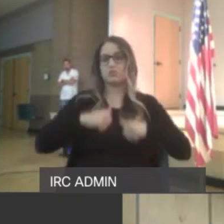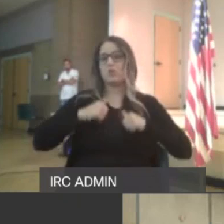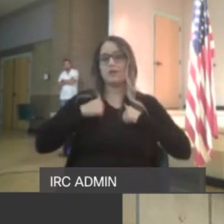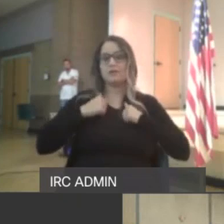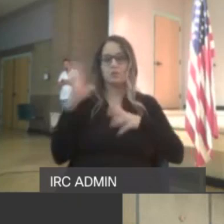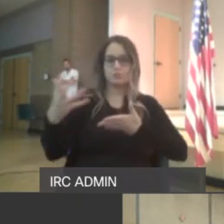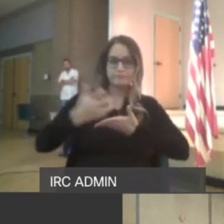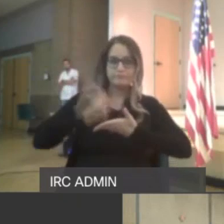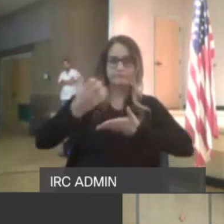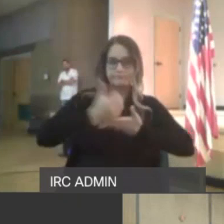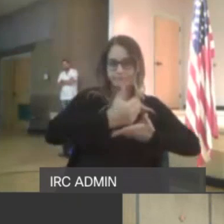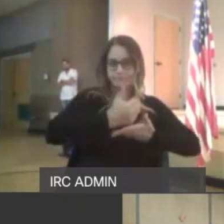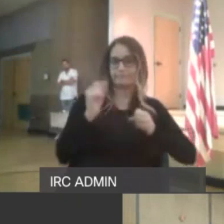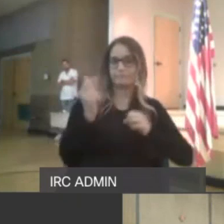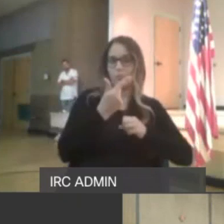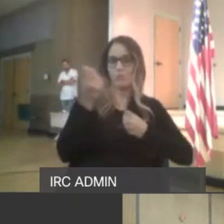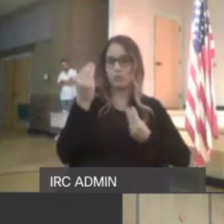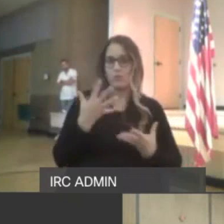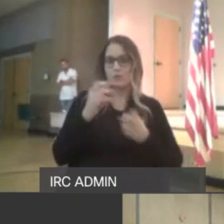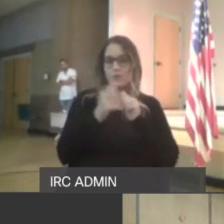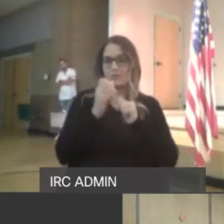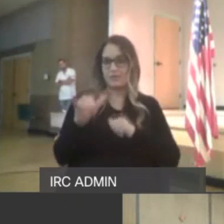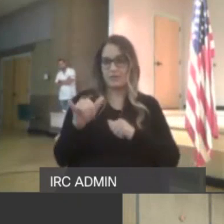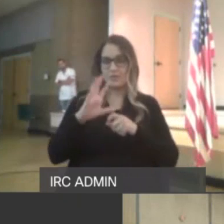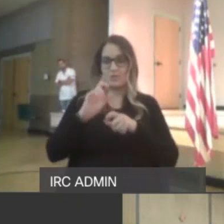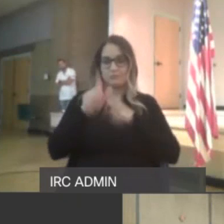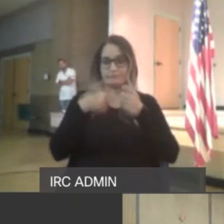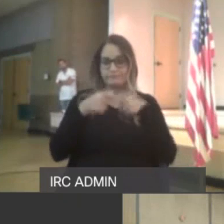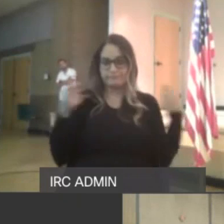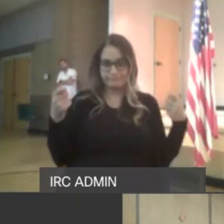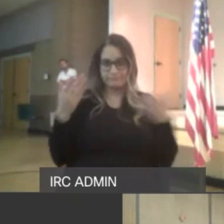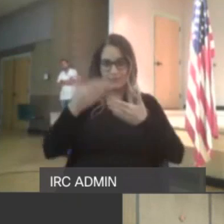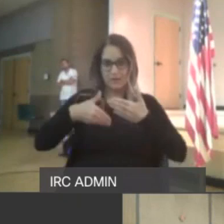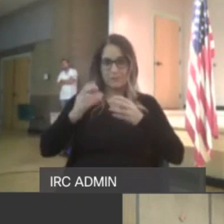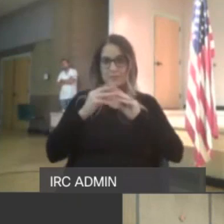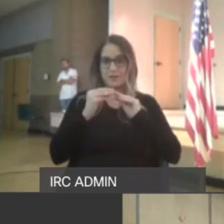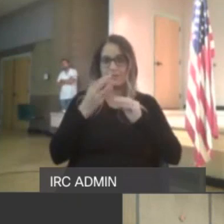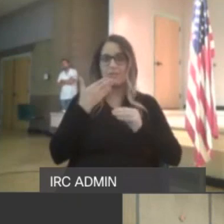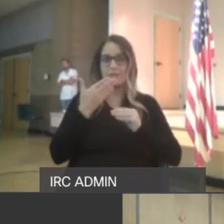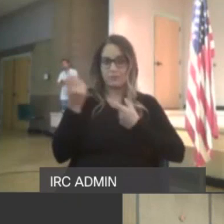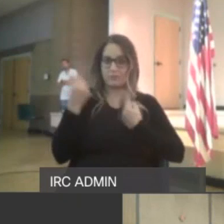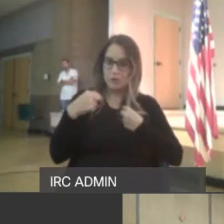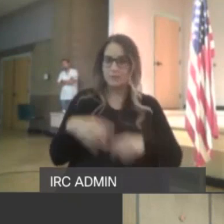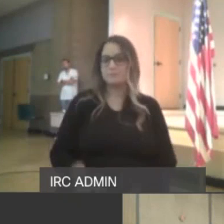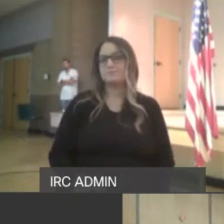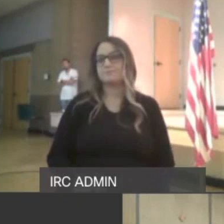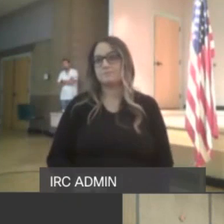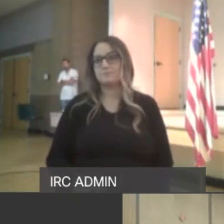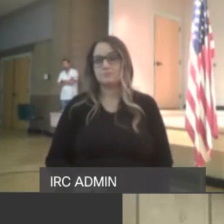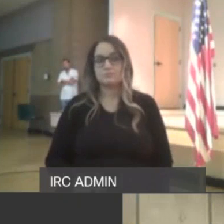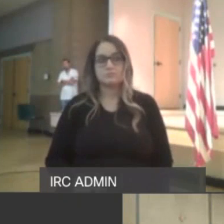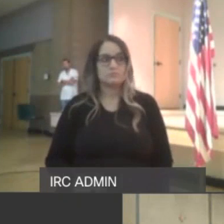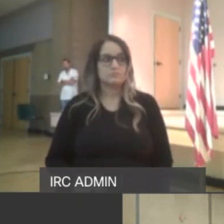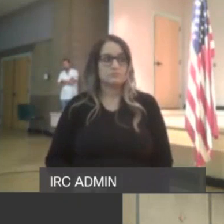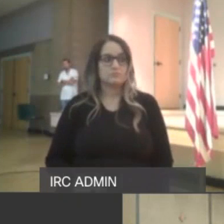address, and we will collect all of that data. With that, we will now adjourn the meeting. Thank you so much for attending.